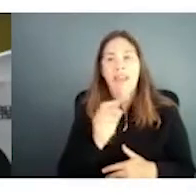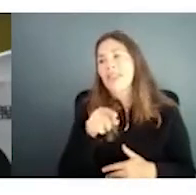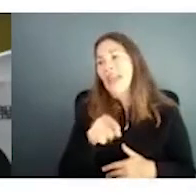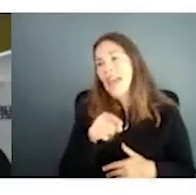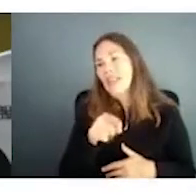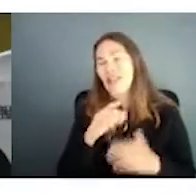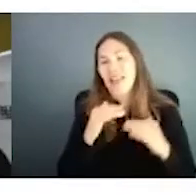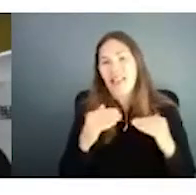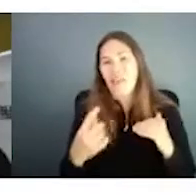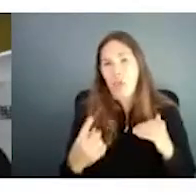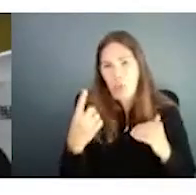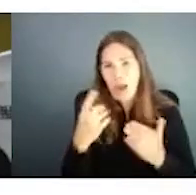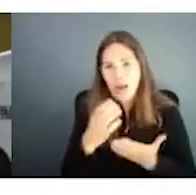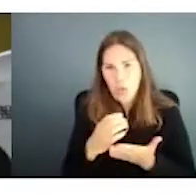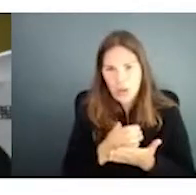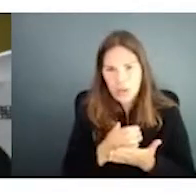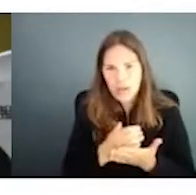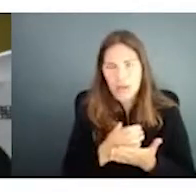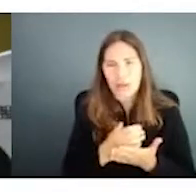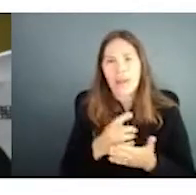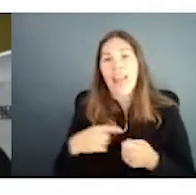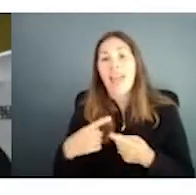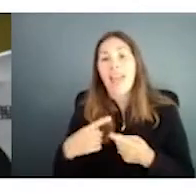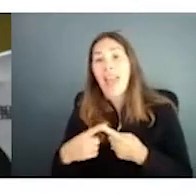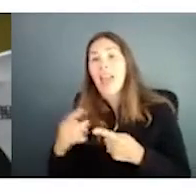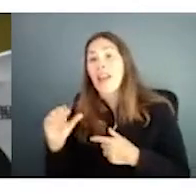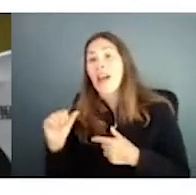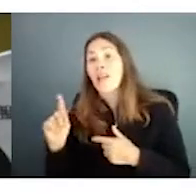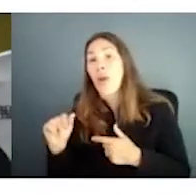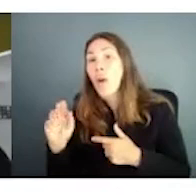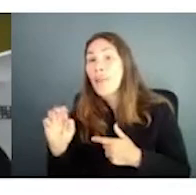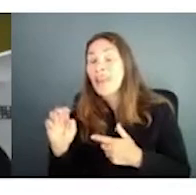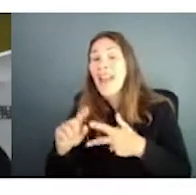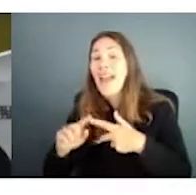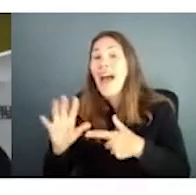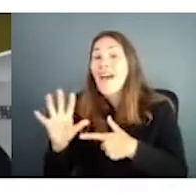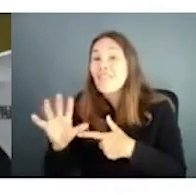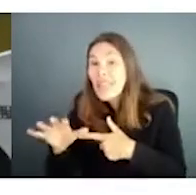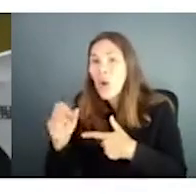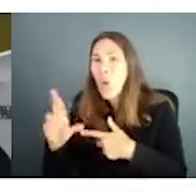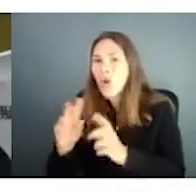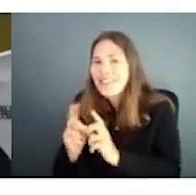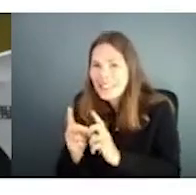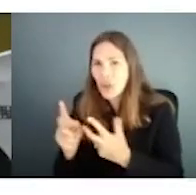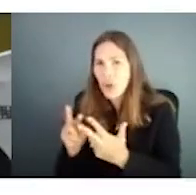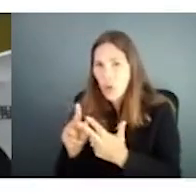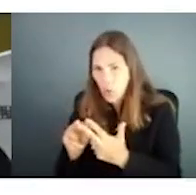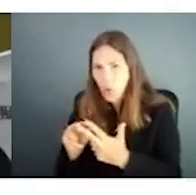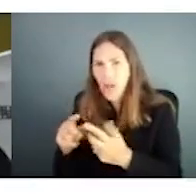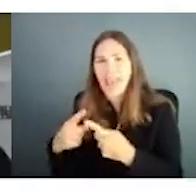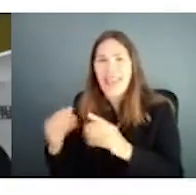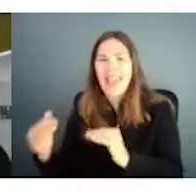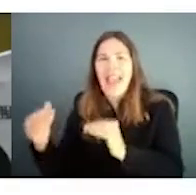the level 1 course, and then it's Adobe Video or Digital, and then we have our Advanced